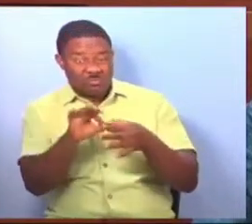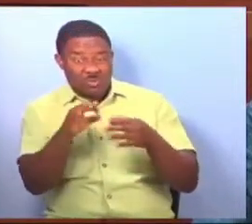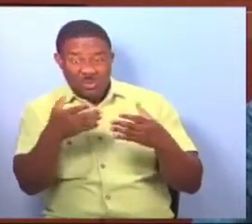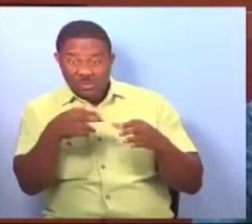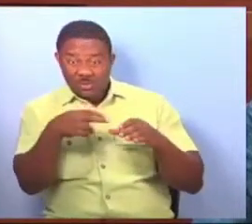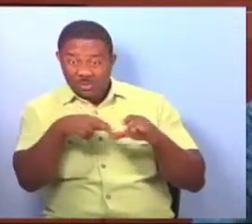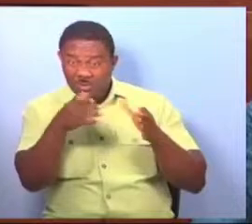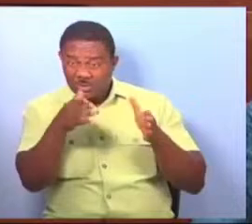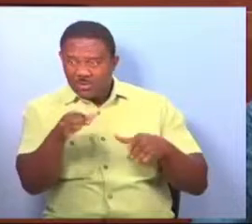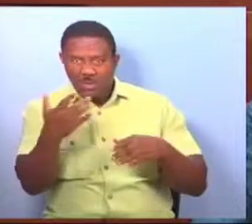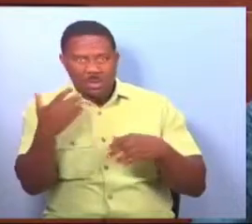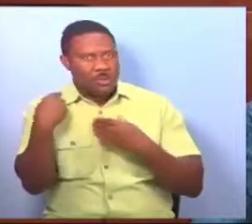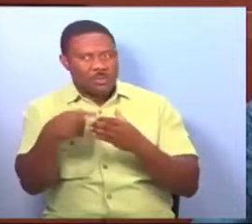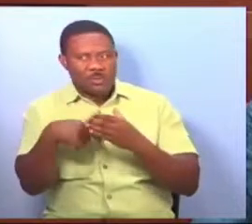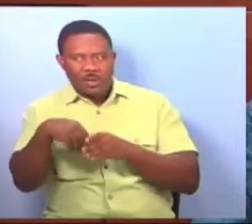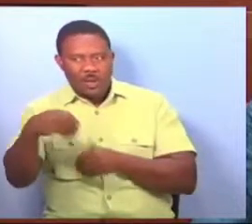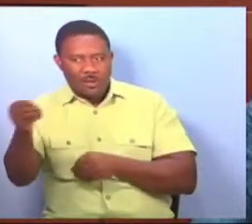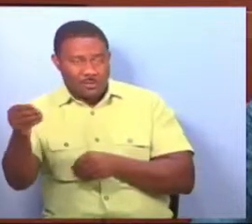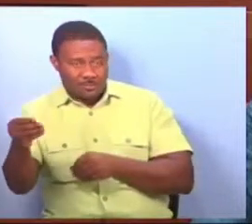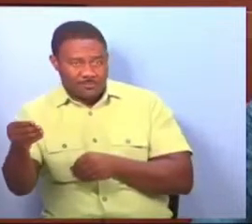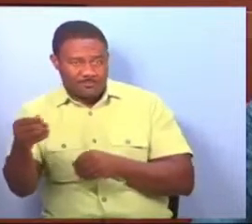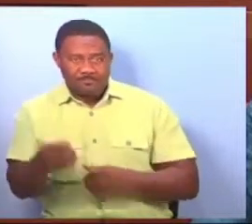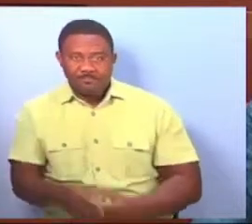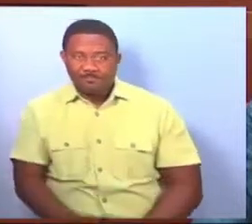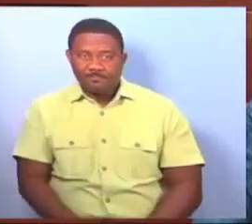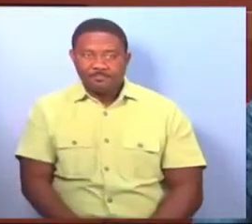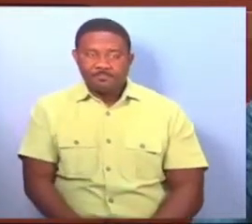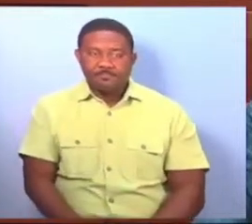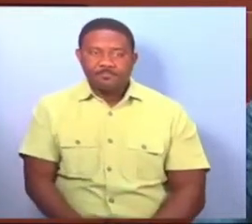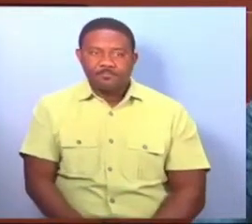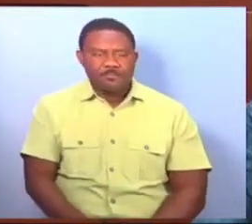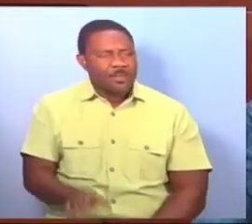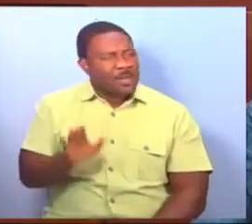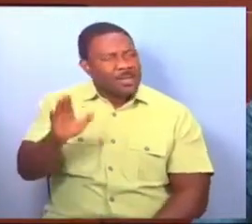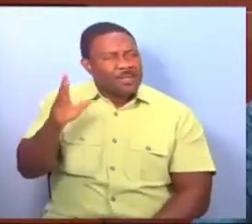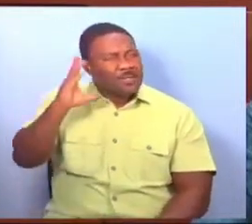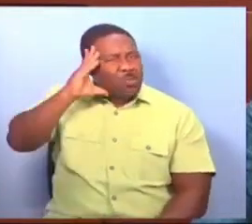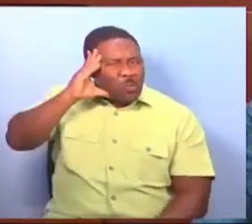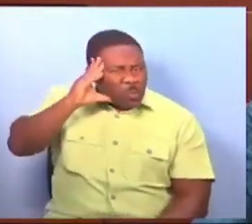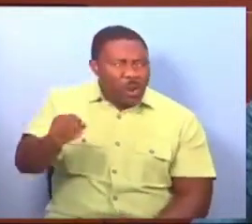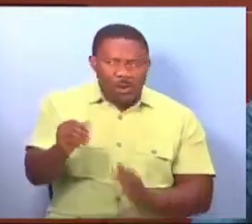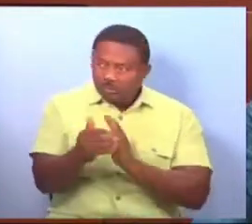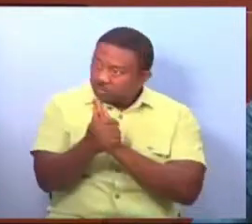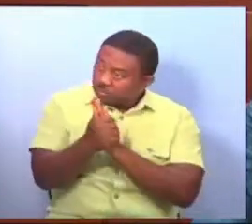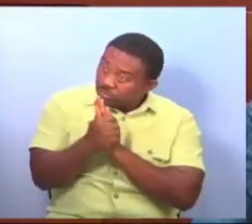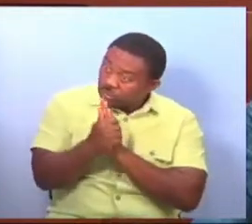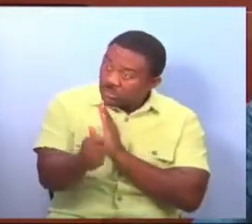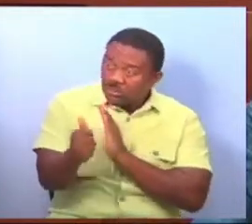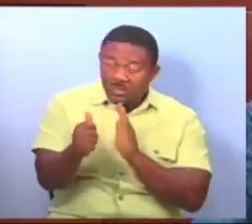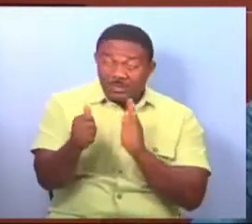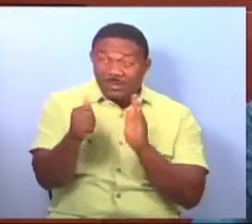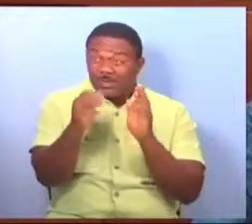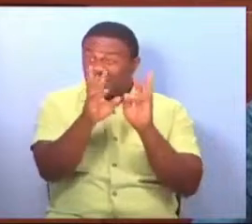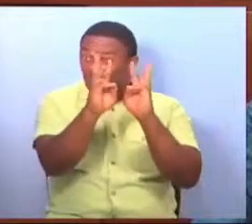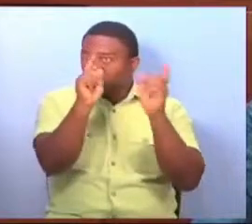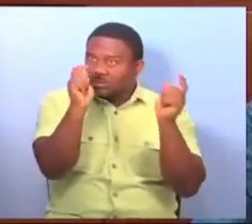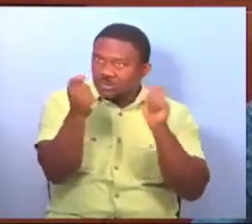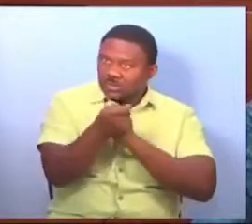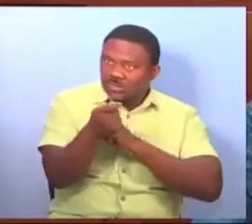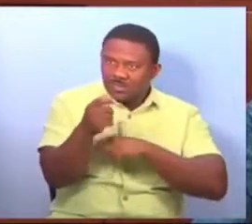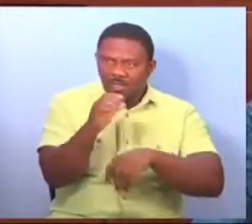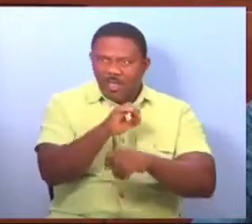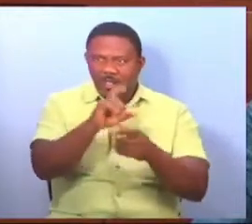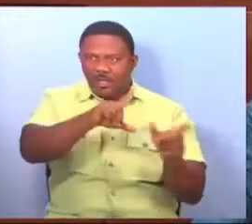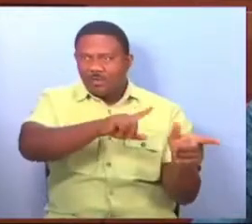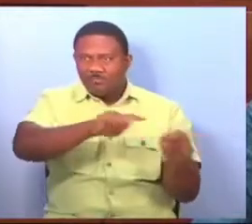8th Parliament. And the depth of his expertise in climate change energy transition and matters of